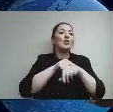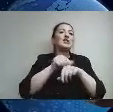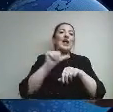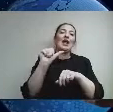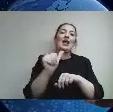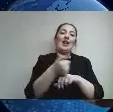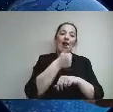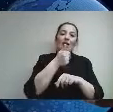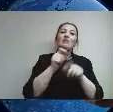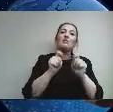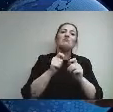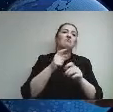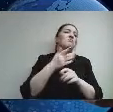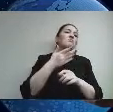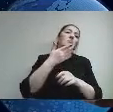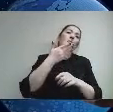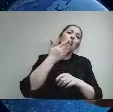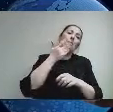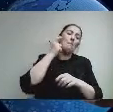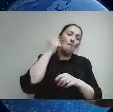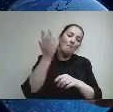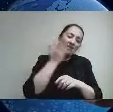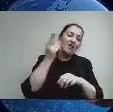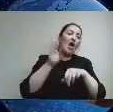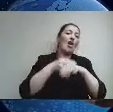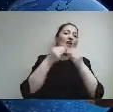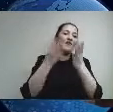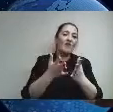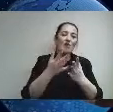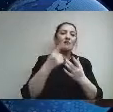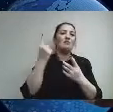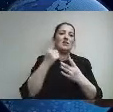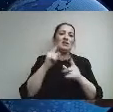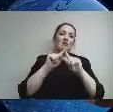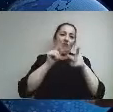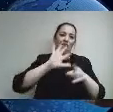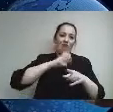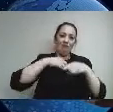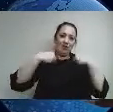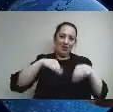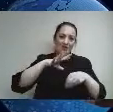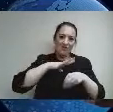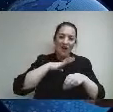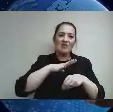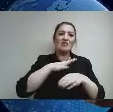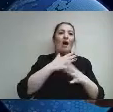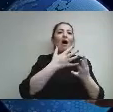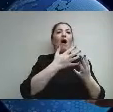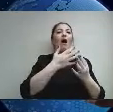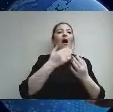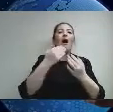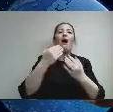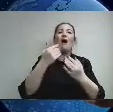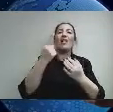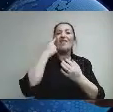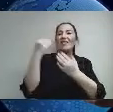we realized that we could get the incentives of any SMEs